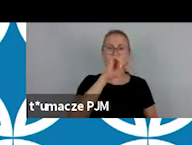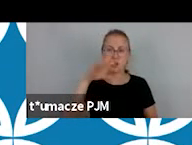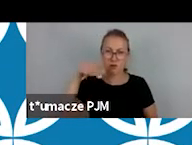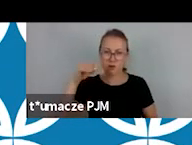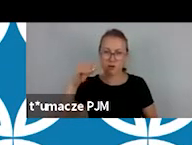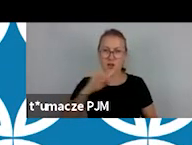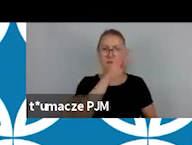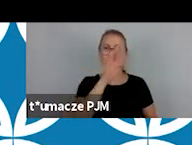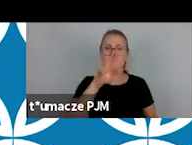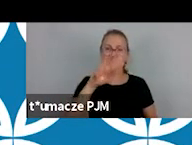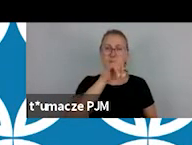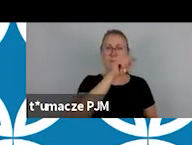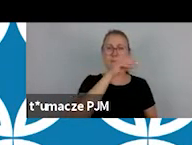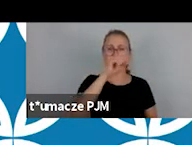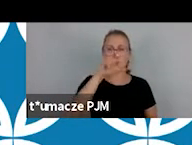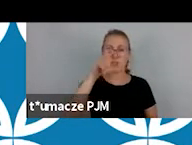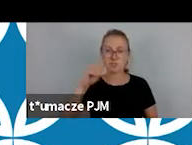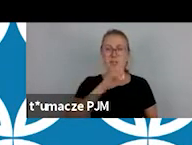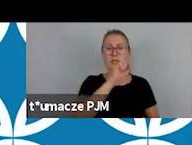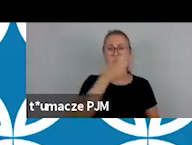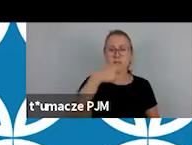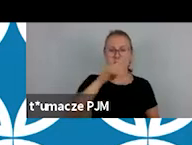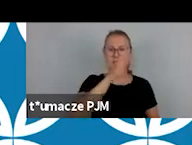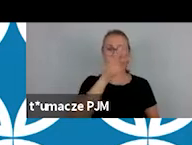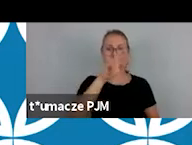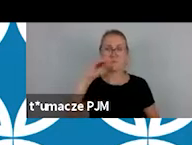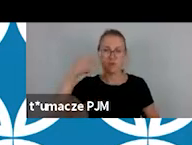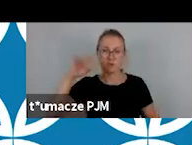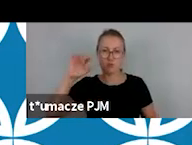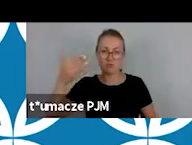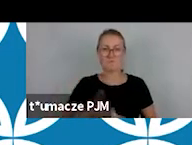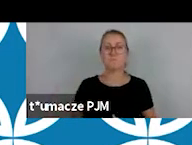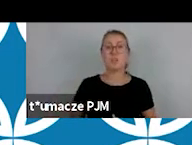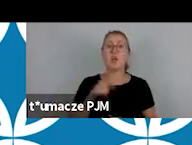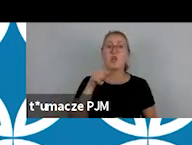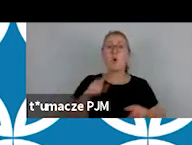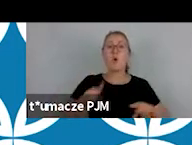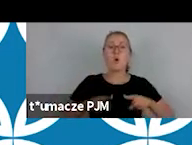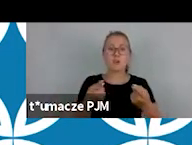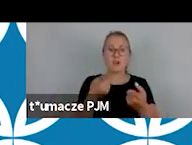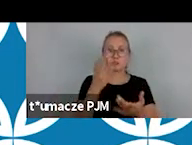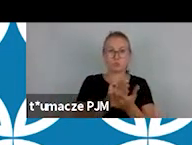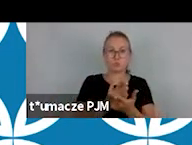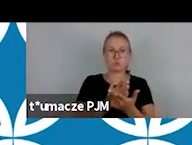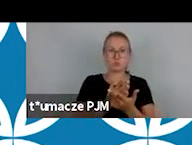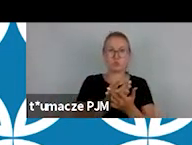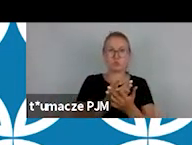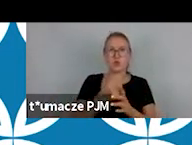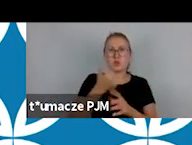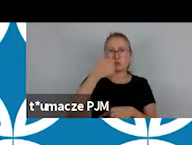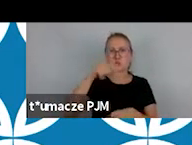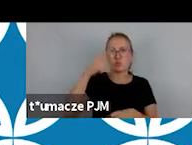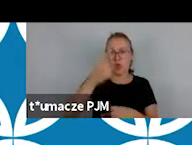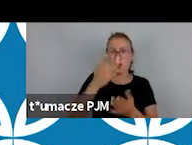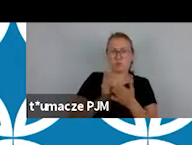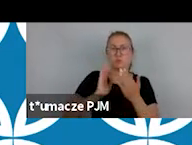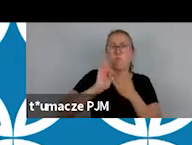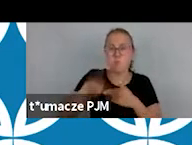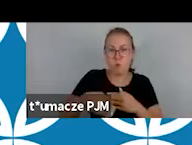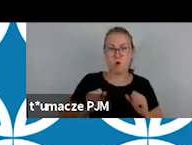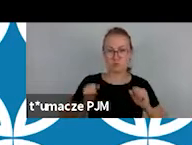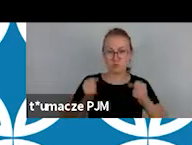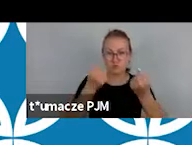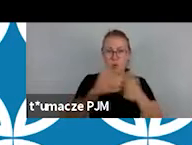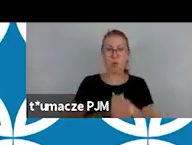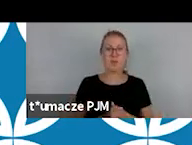honor. And WILP is an amazing organization with country sections